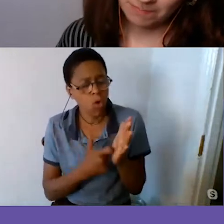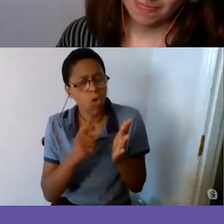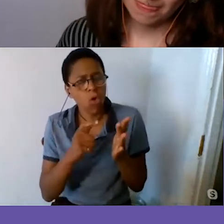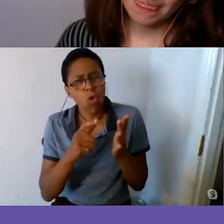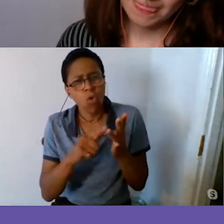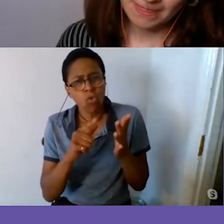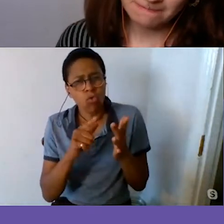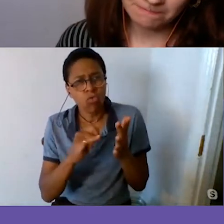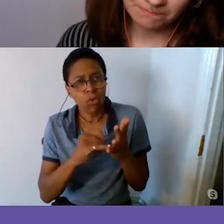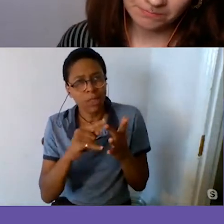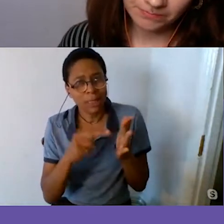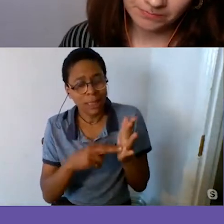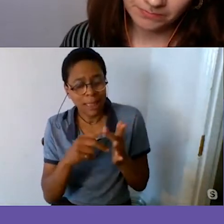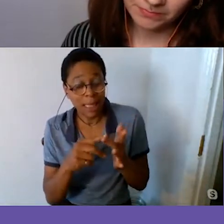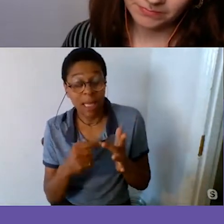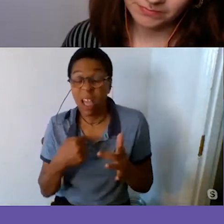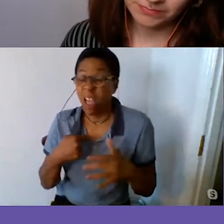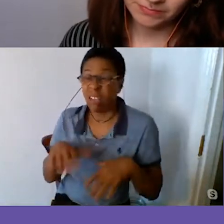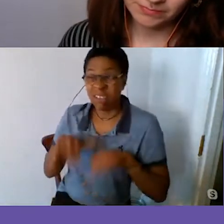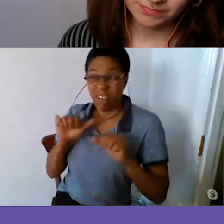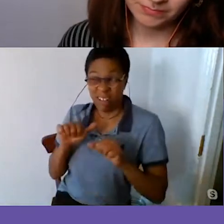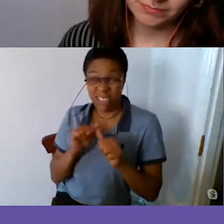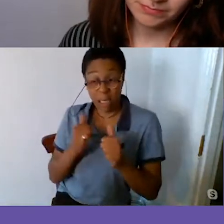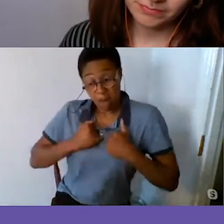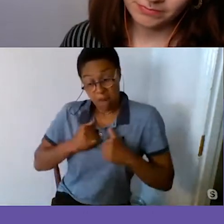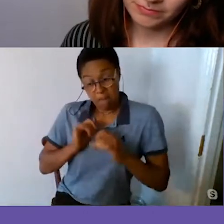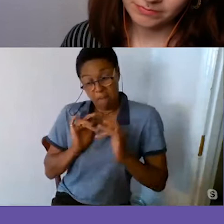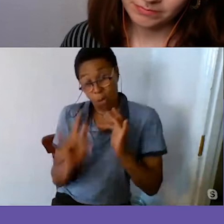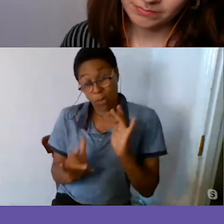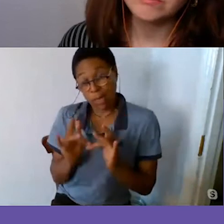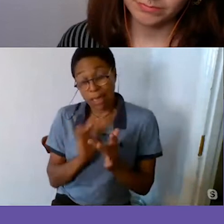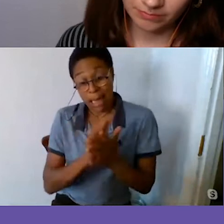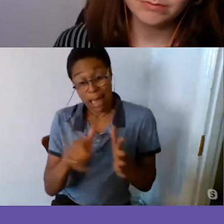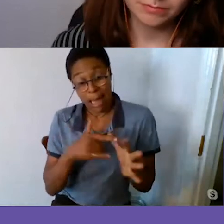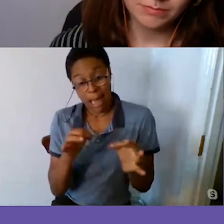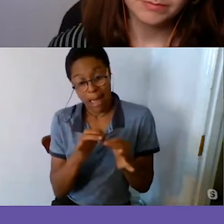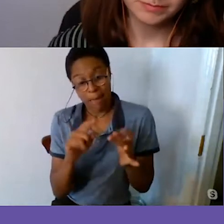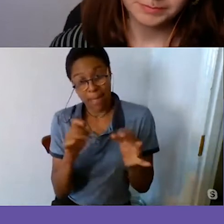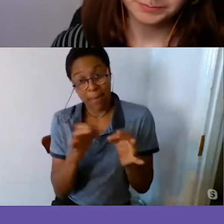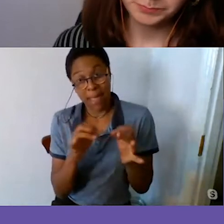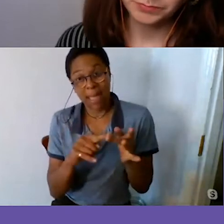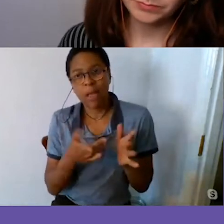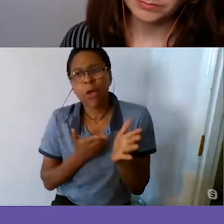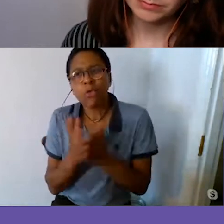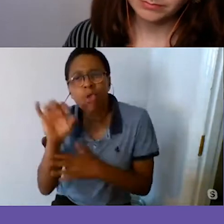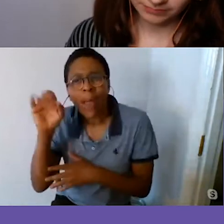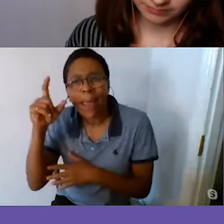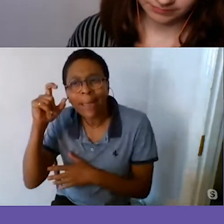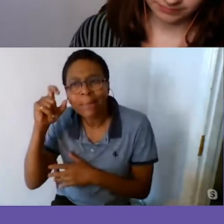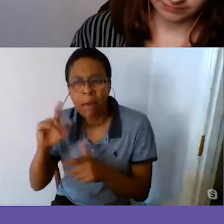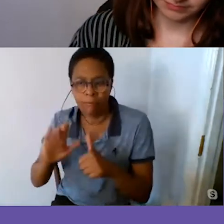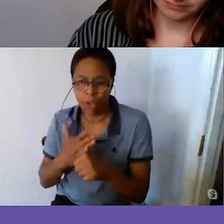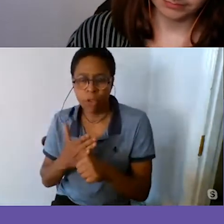in 2018, like I said, and that started as an Instagram account. And the